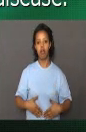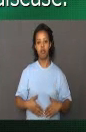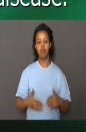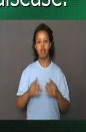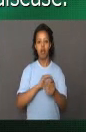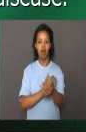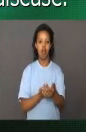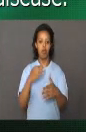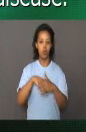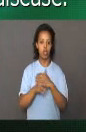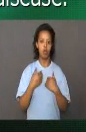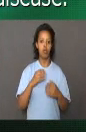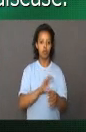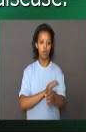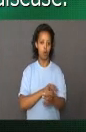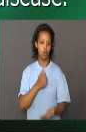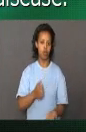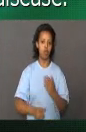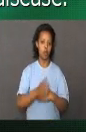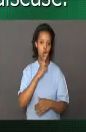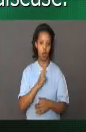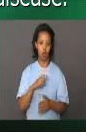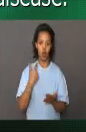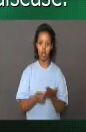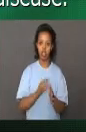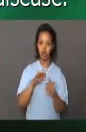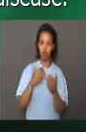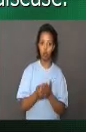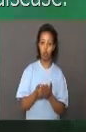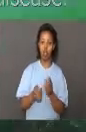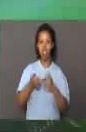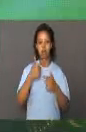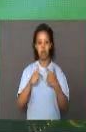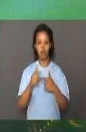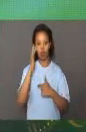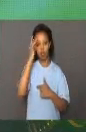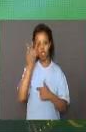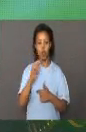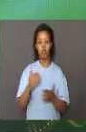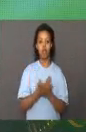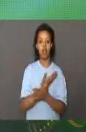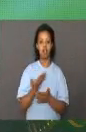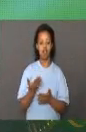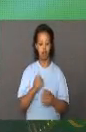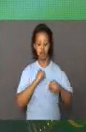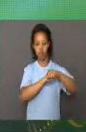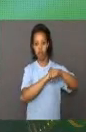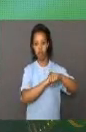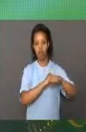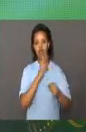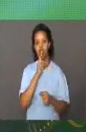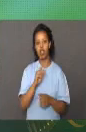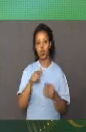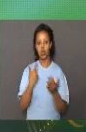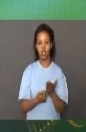are cells that help the body to fight off diseases. It is possible